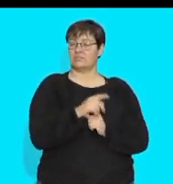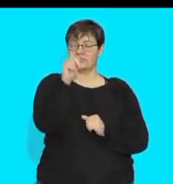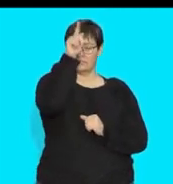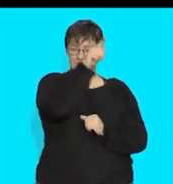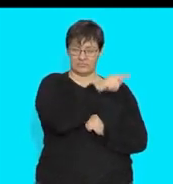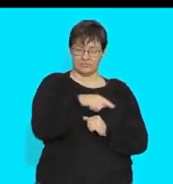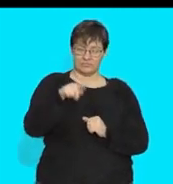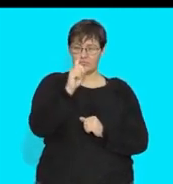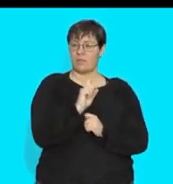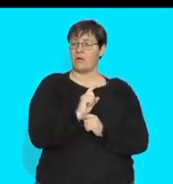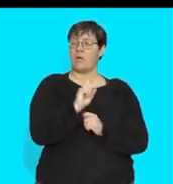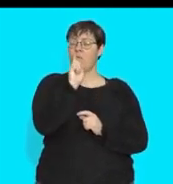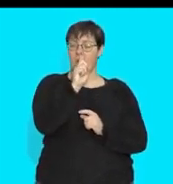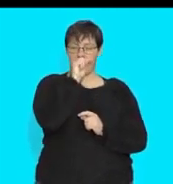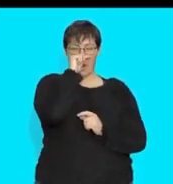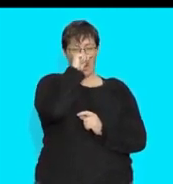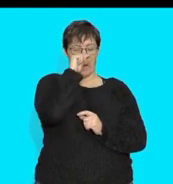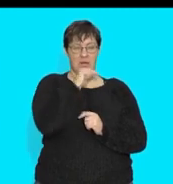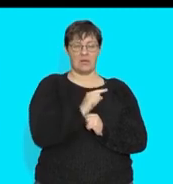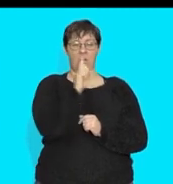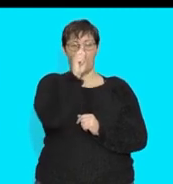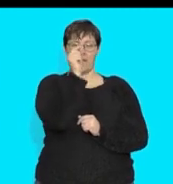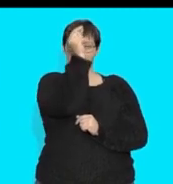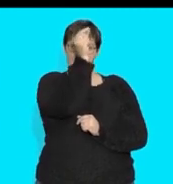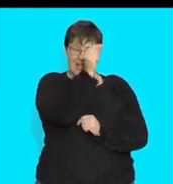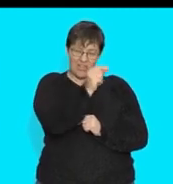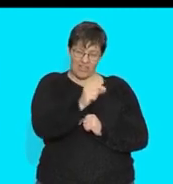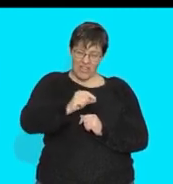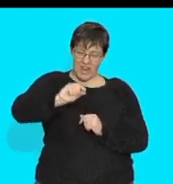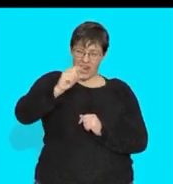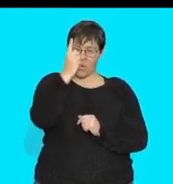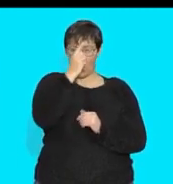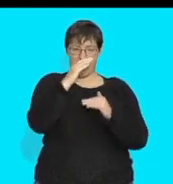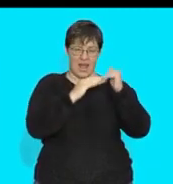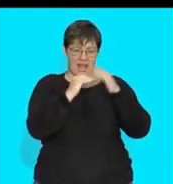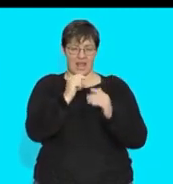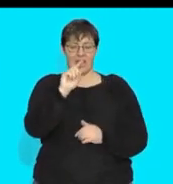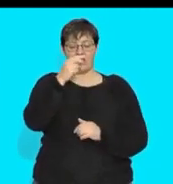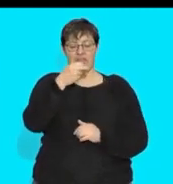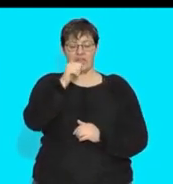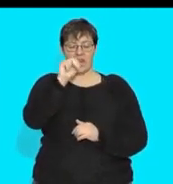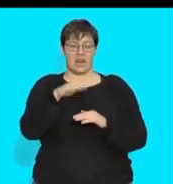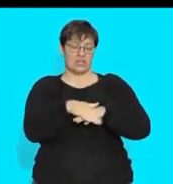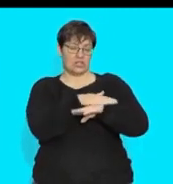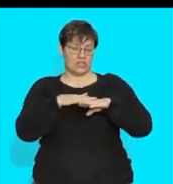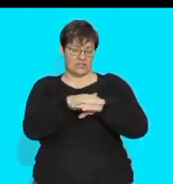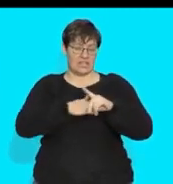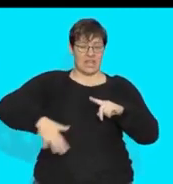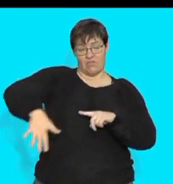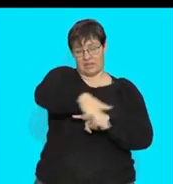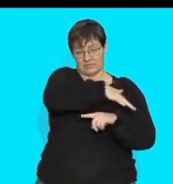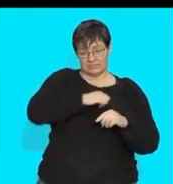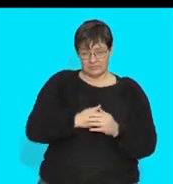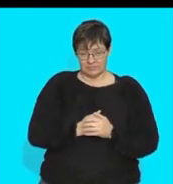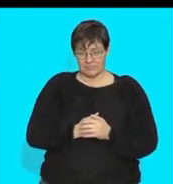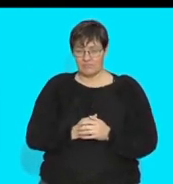right, I'm going to say that number 1, it's only 1 layer thin, right, thin